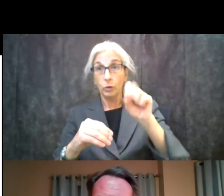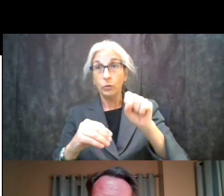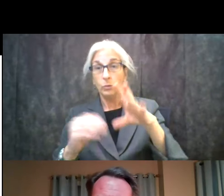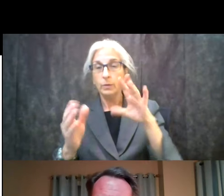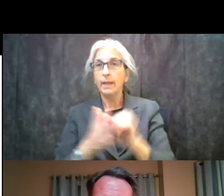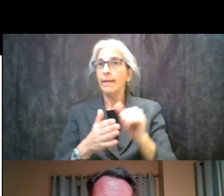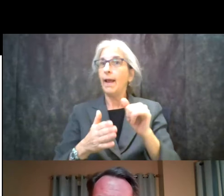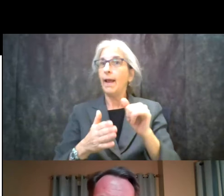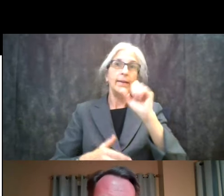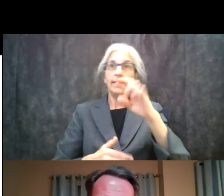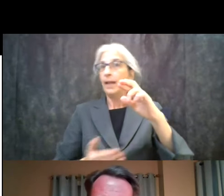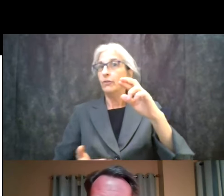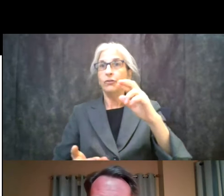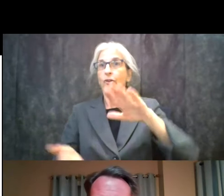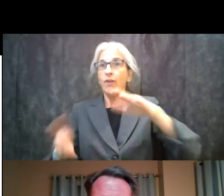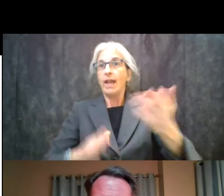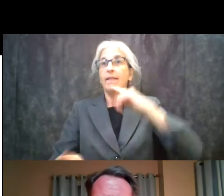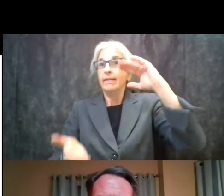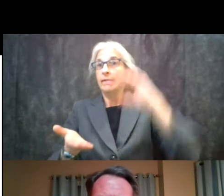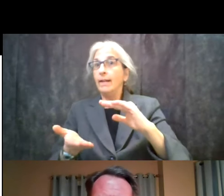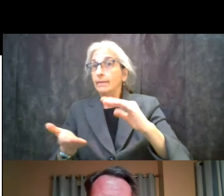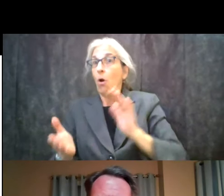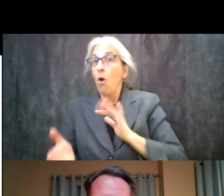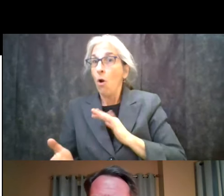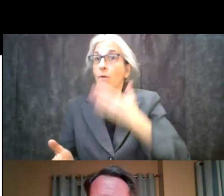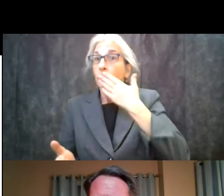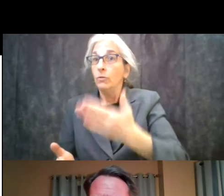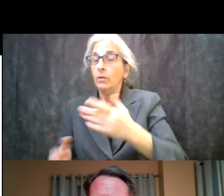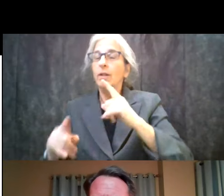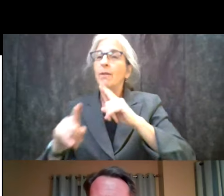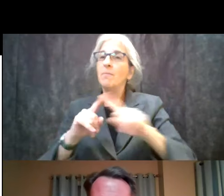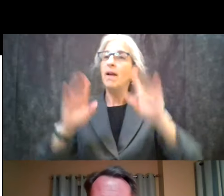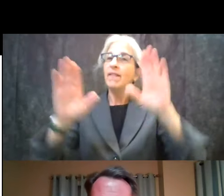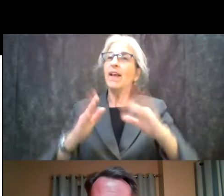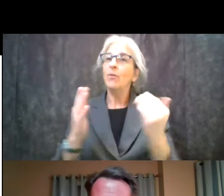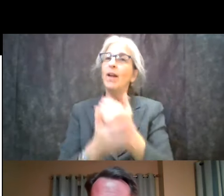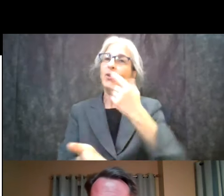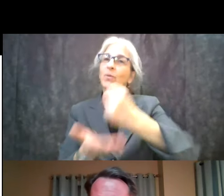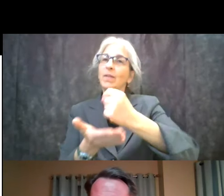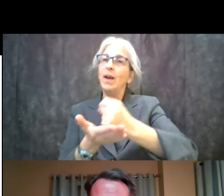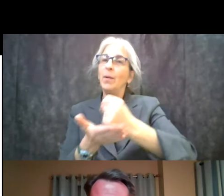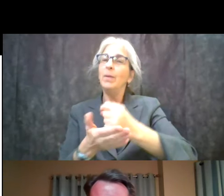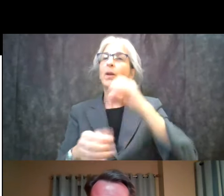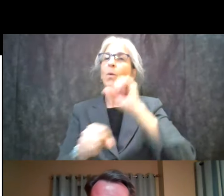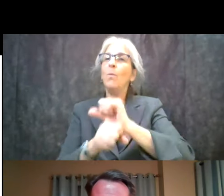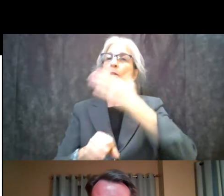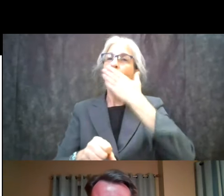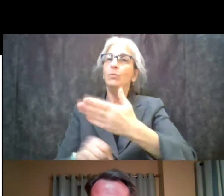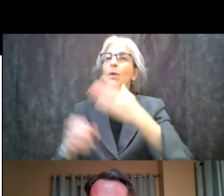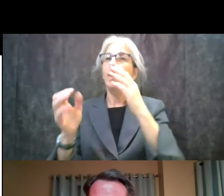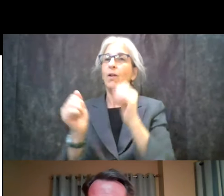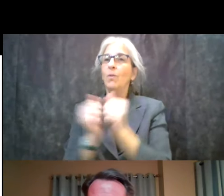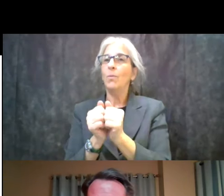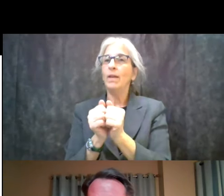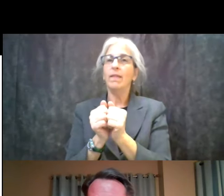that those research advances, those new ideas, that great new therapy is only working so well in these, you know,